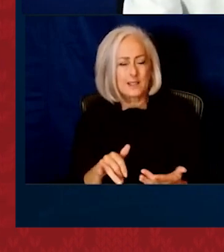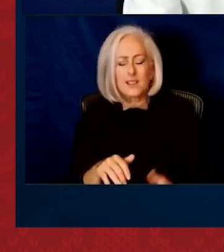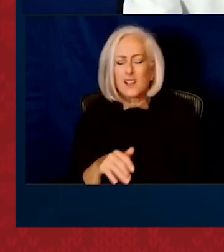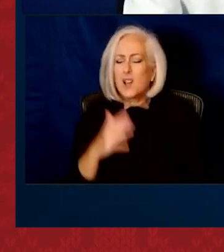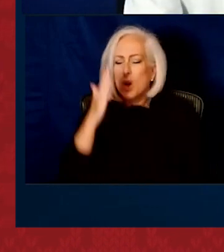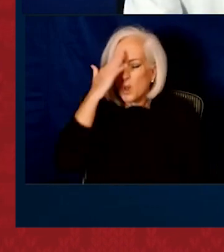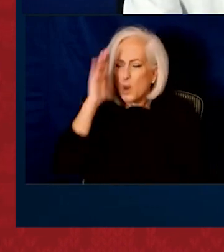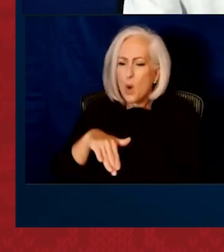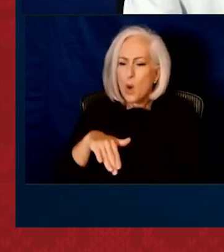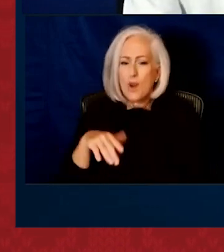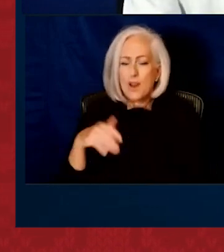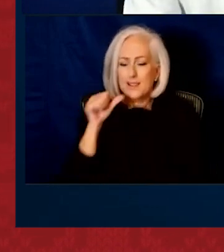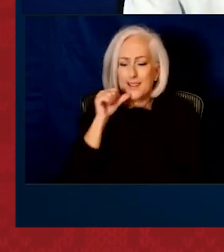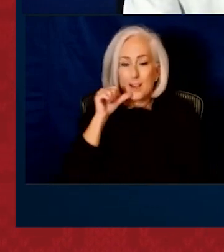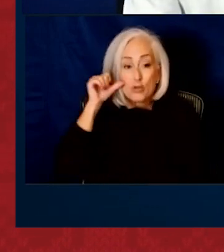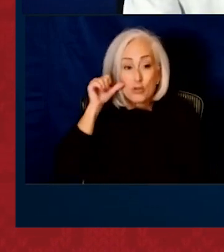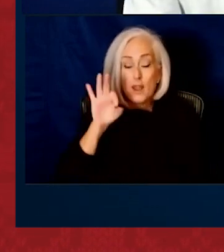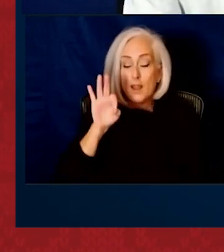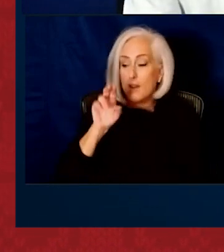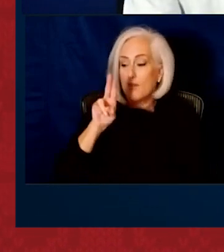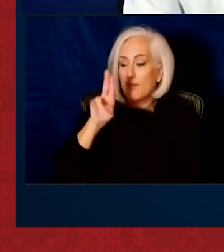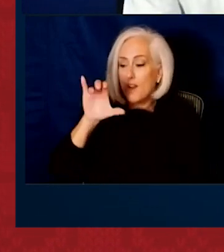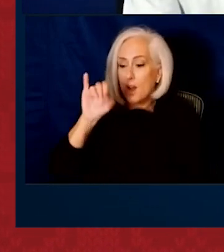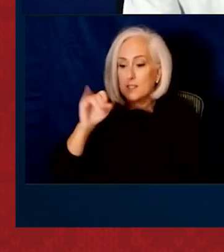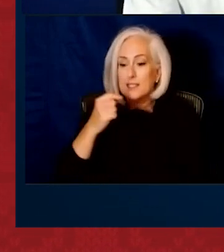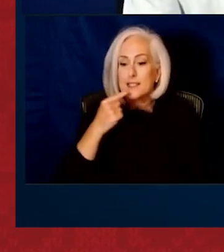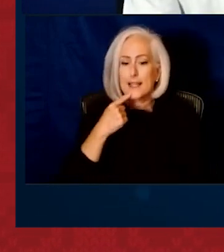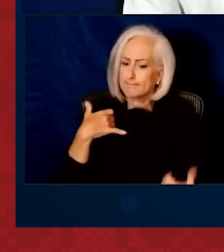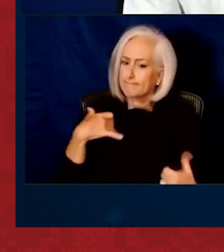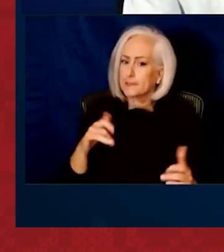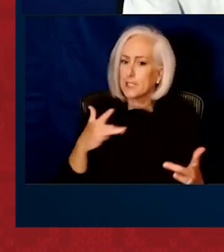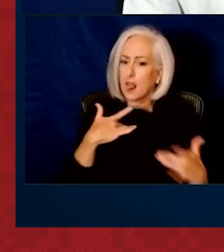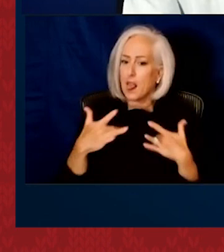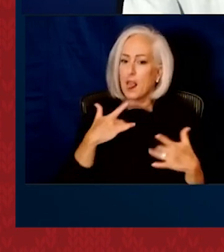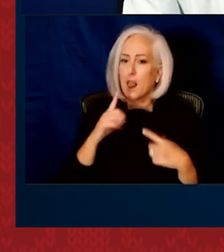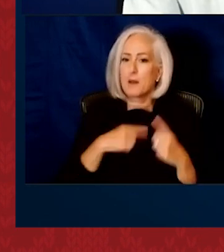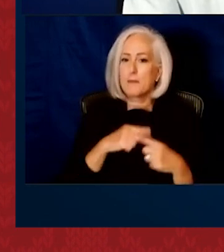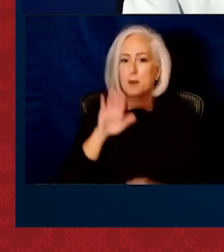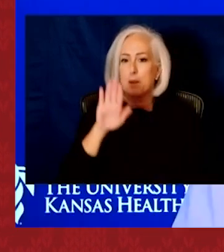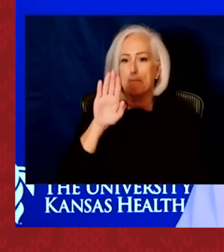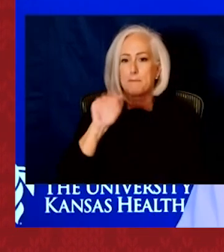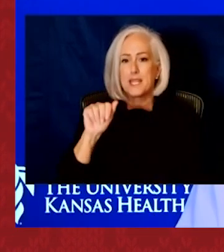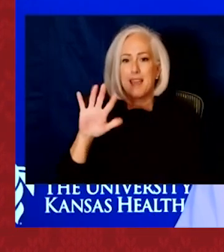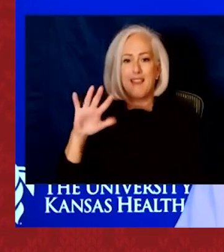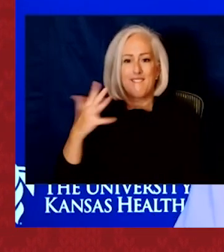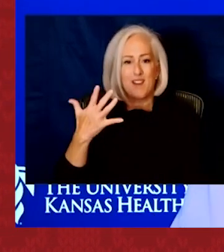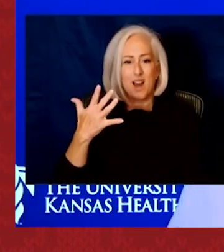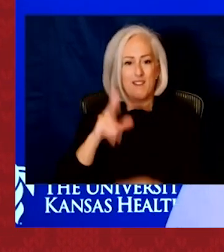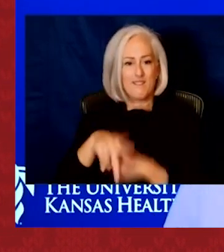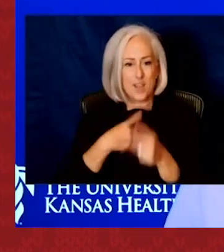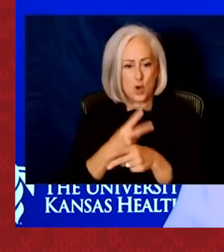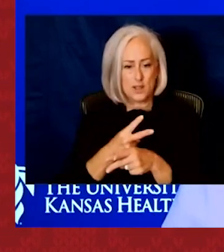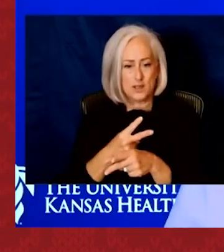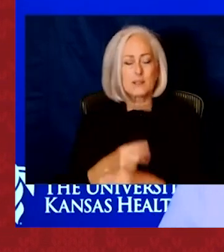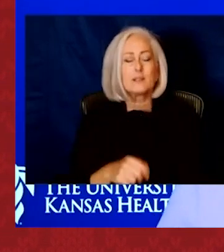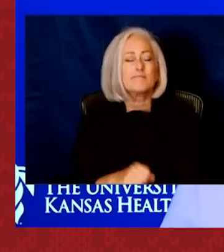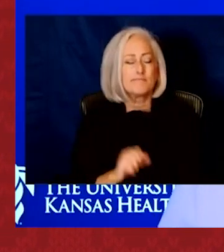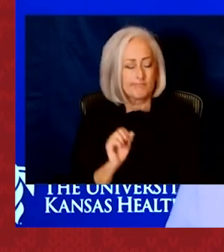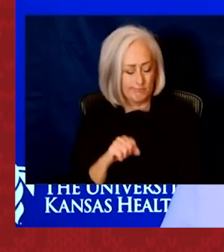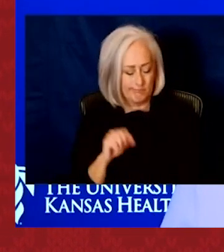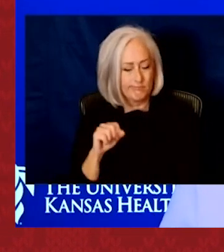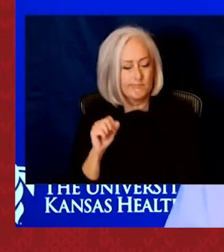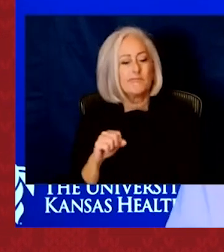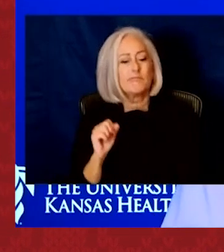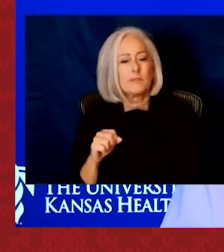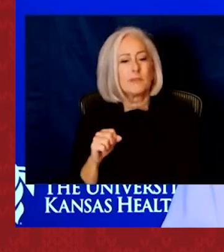said, hey, we're still worried about the BA5 variant. Yeah. Yeah, exactly. And I think we are getting into this kind of lame